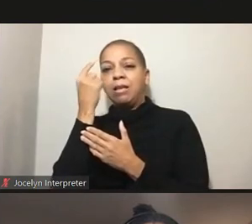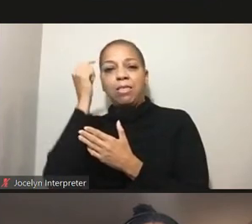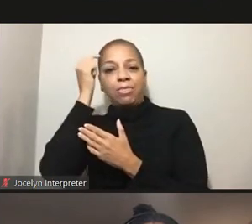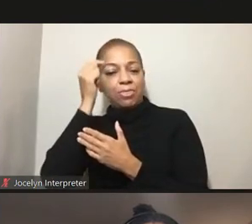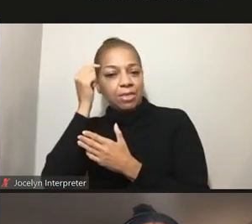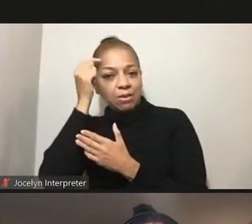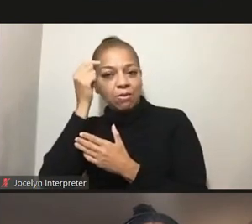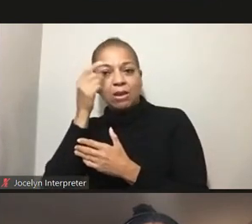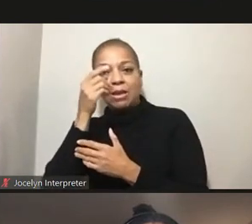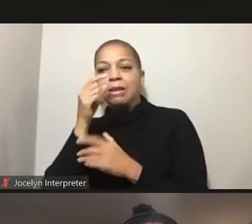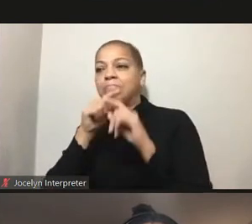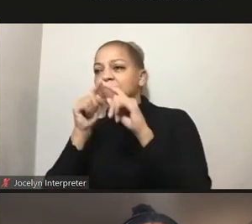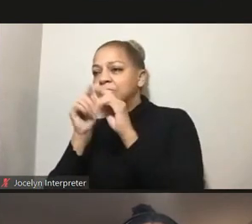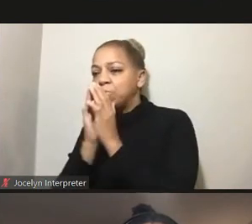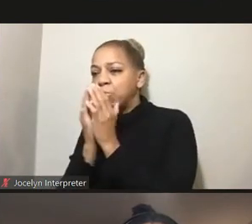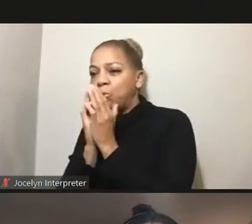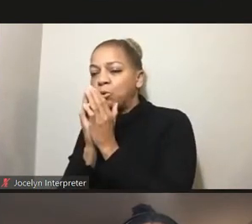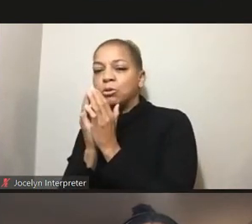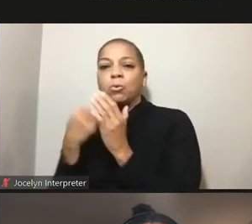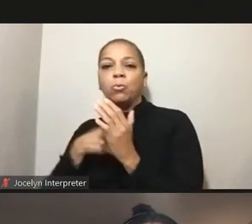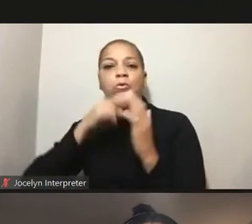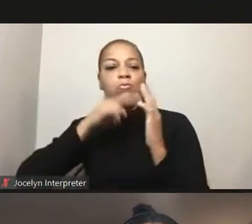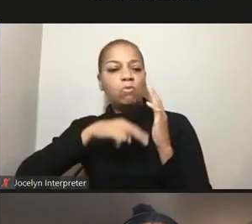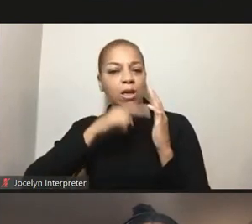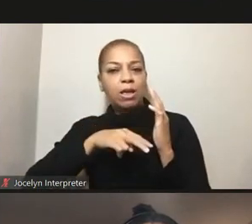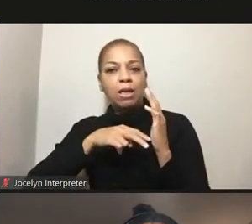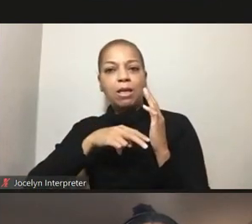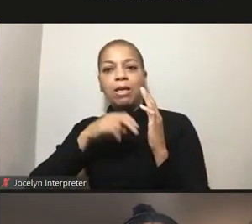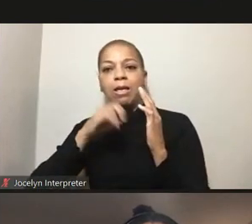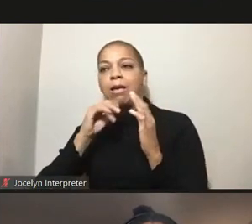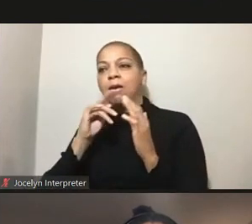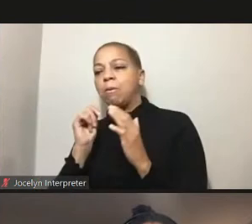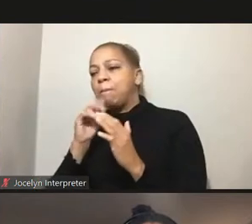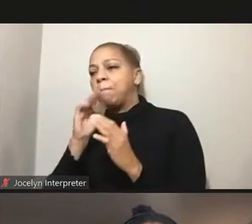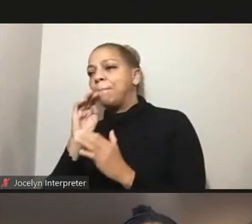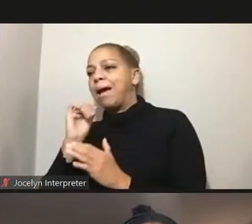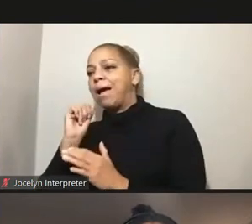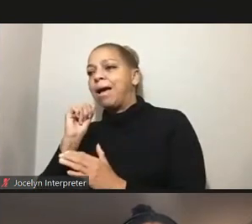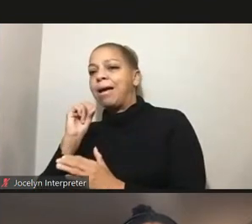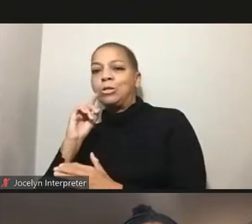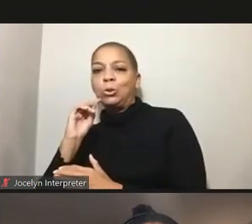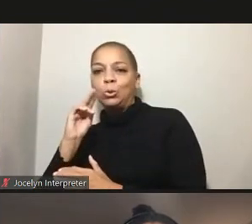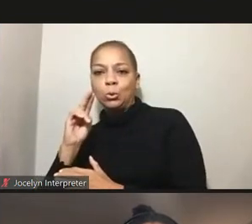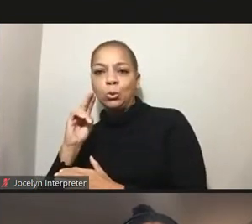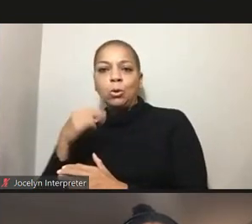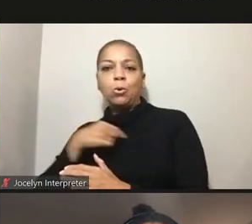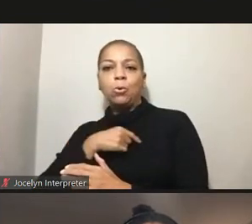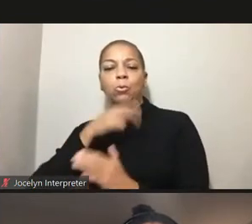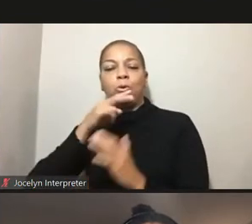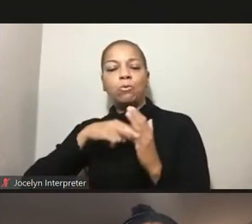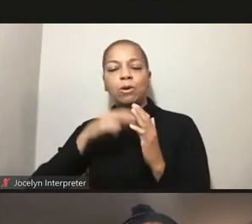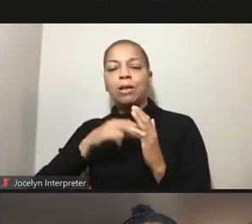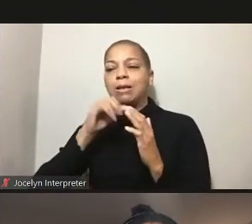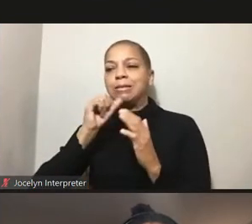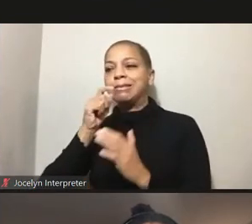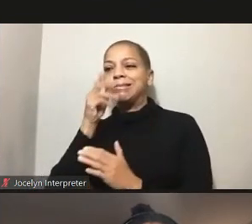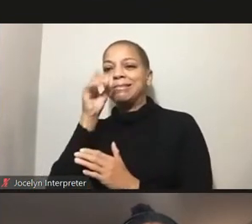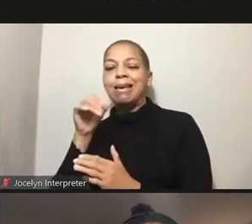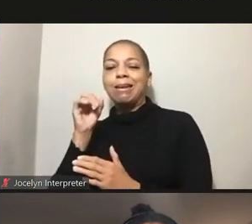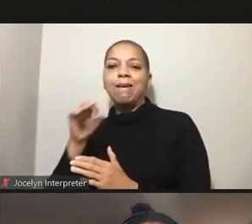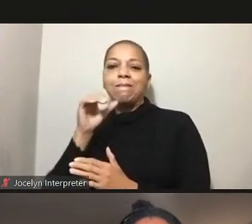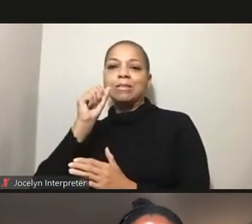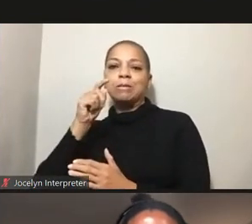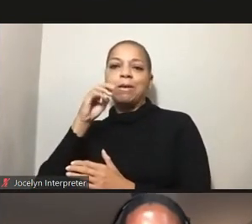of the books. We all read Alain Badiou. We all read Society of the Spectacle. We all understand